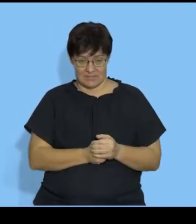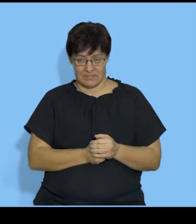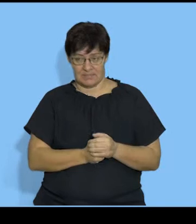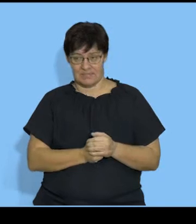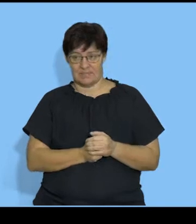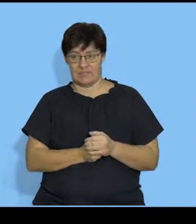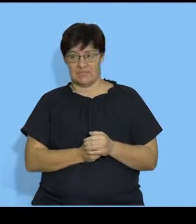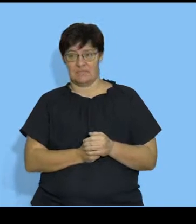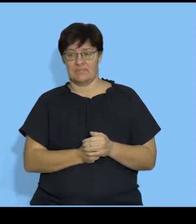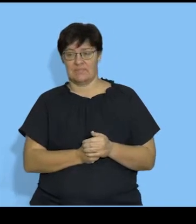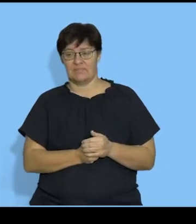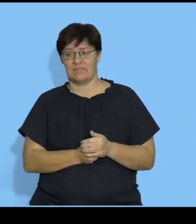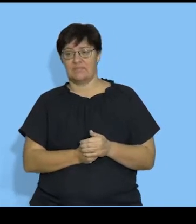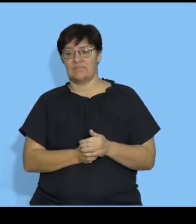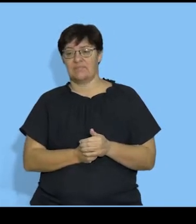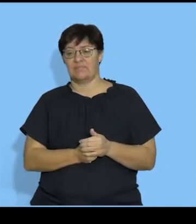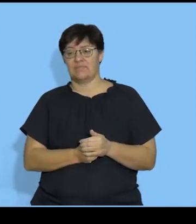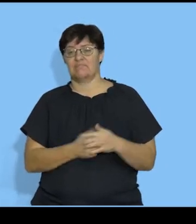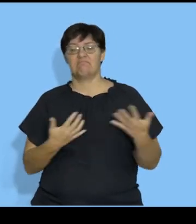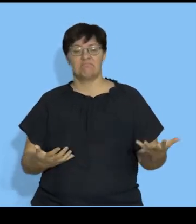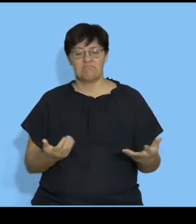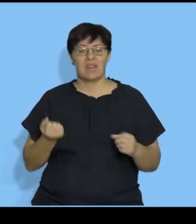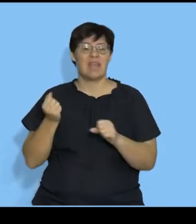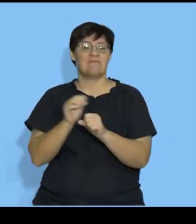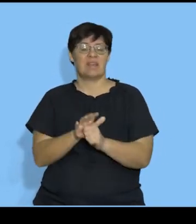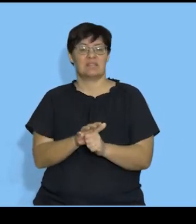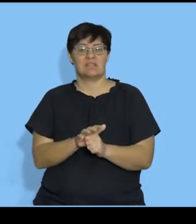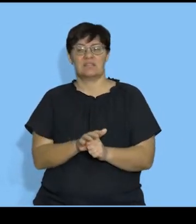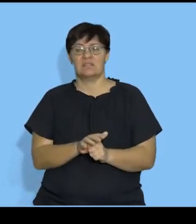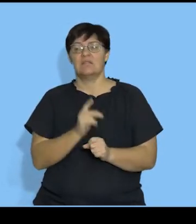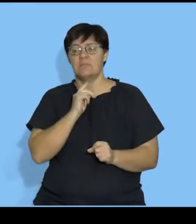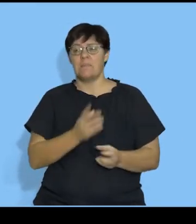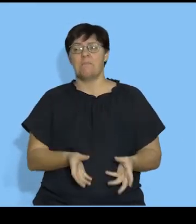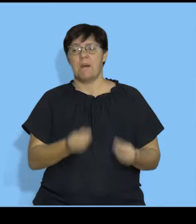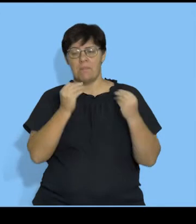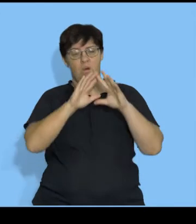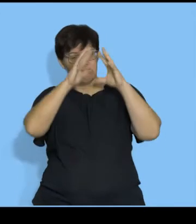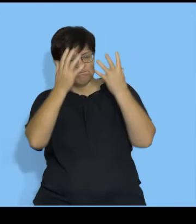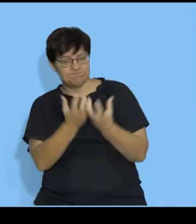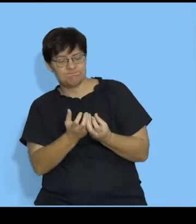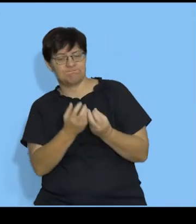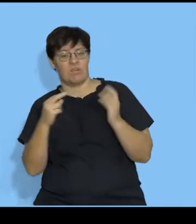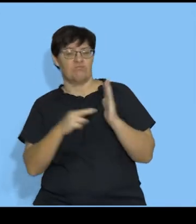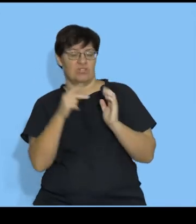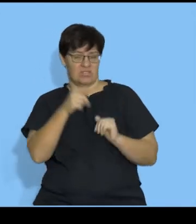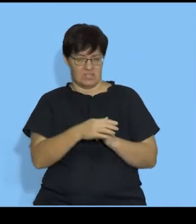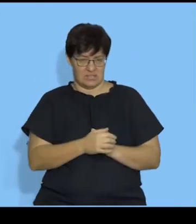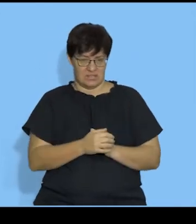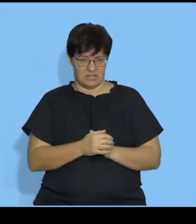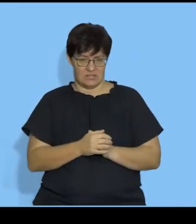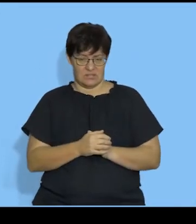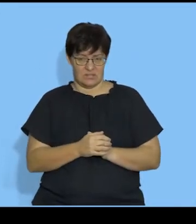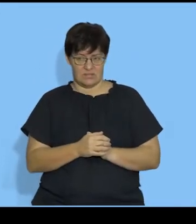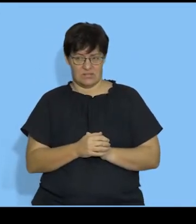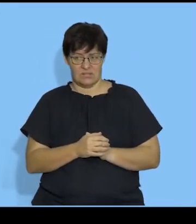right? Okay, so what effect does the taking of electrons have on the overall reaction? That's the big question now that we